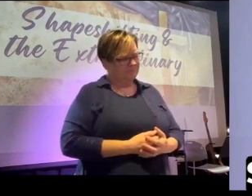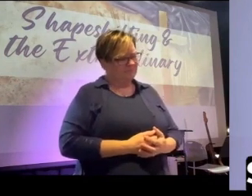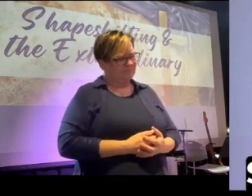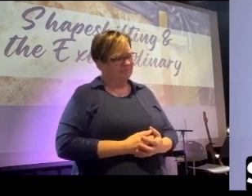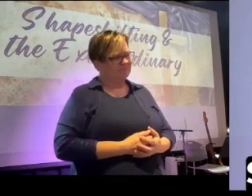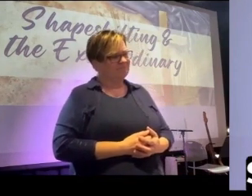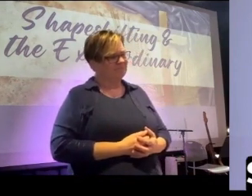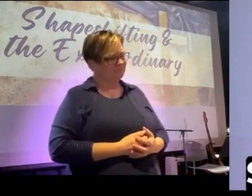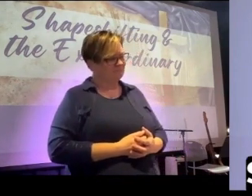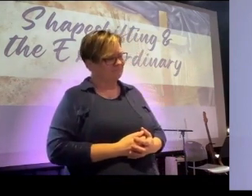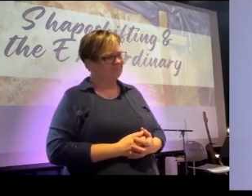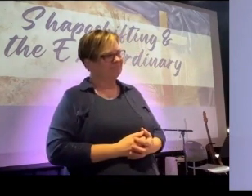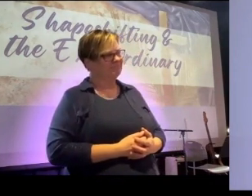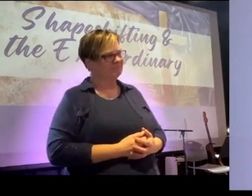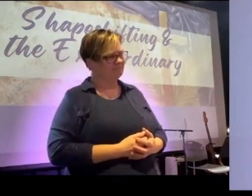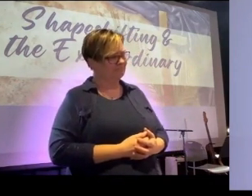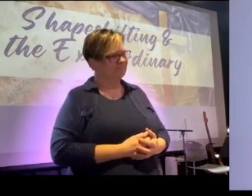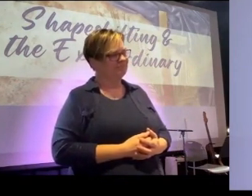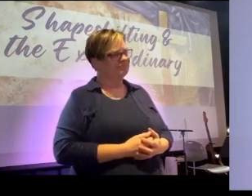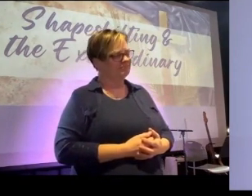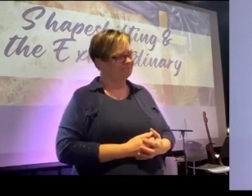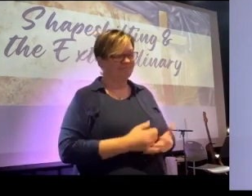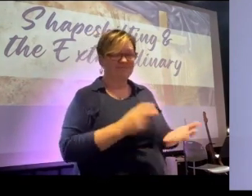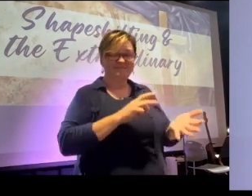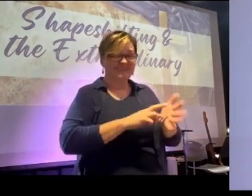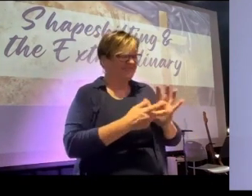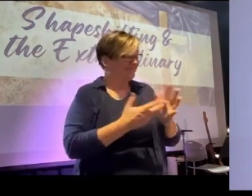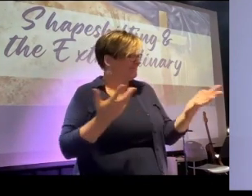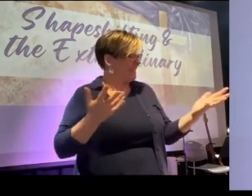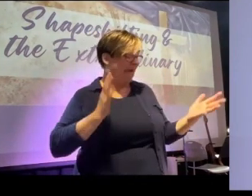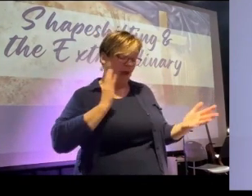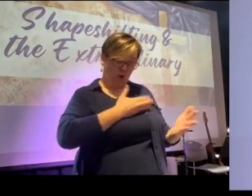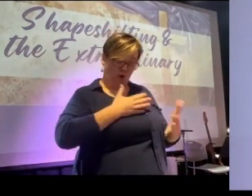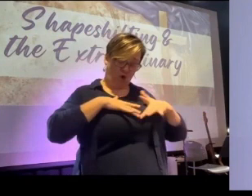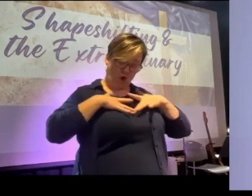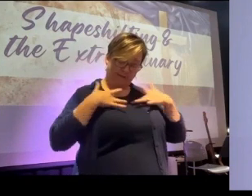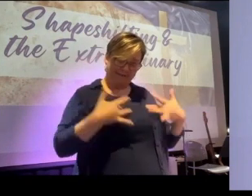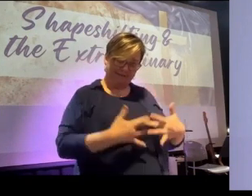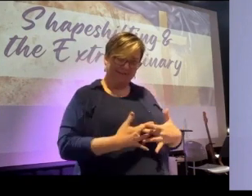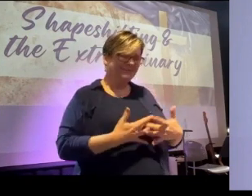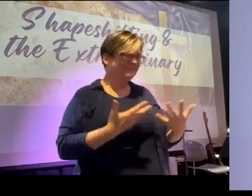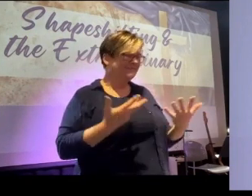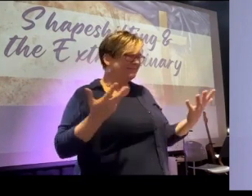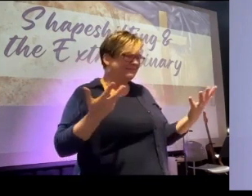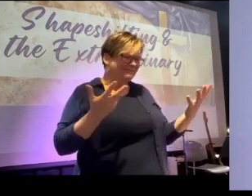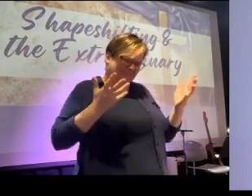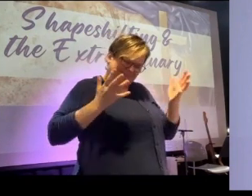So we allow the heart to be in its natural state, wide open,